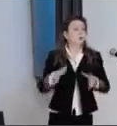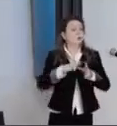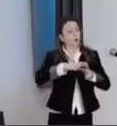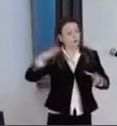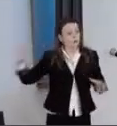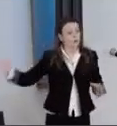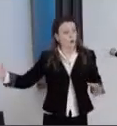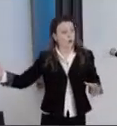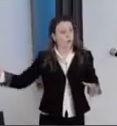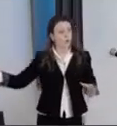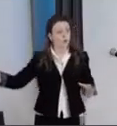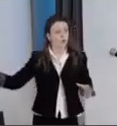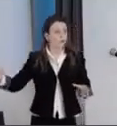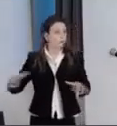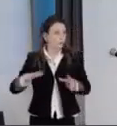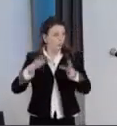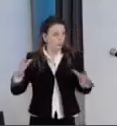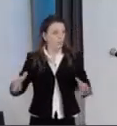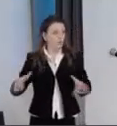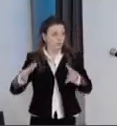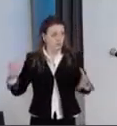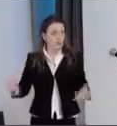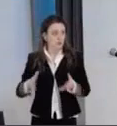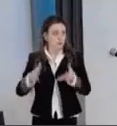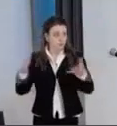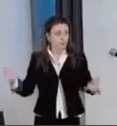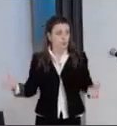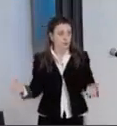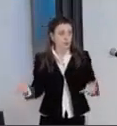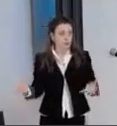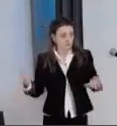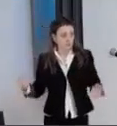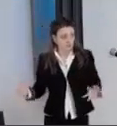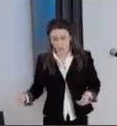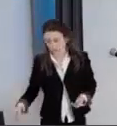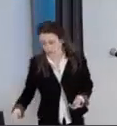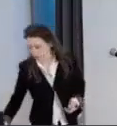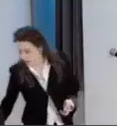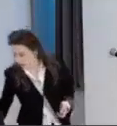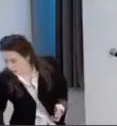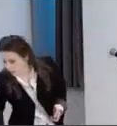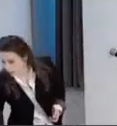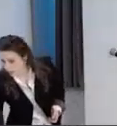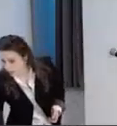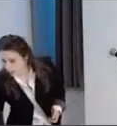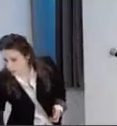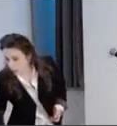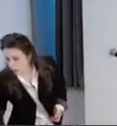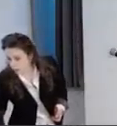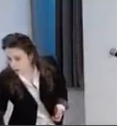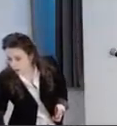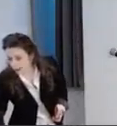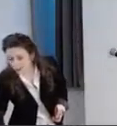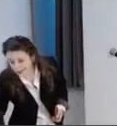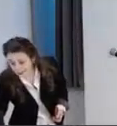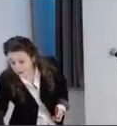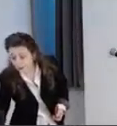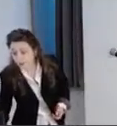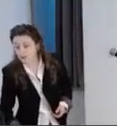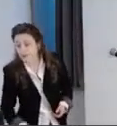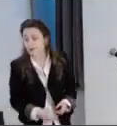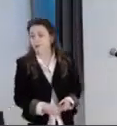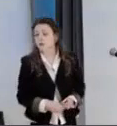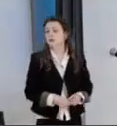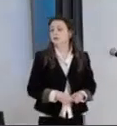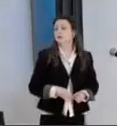plausible and beyond the scope that for which this thesis was originally conceived. So I think